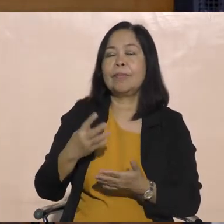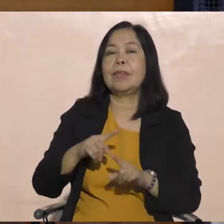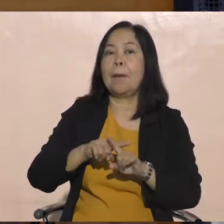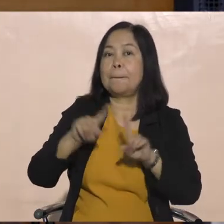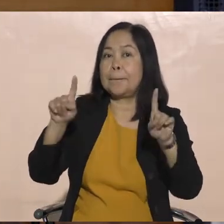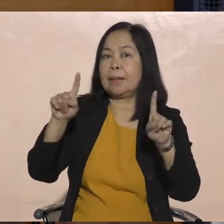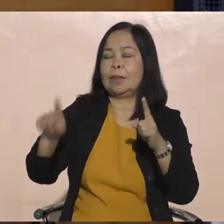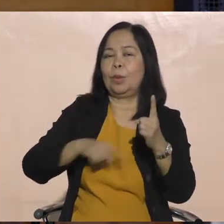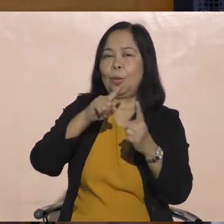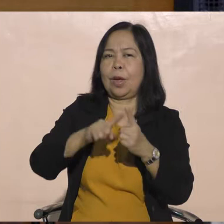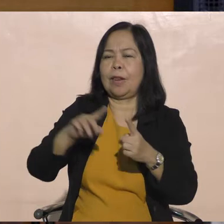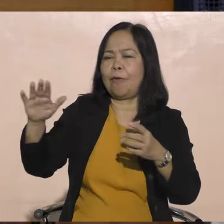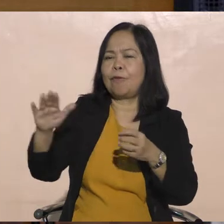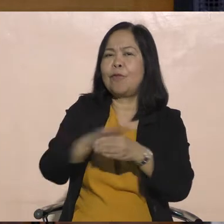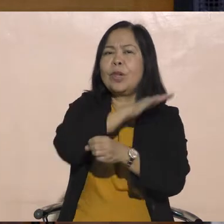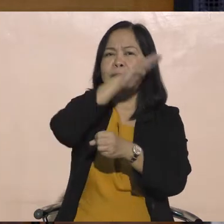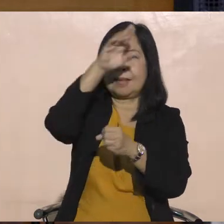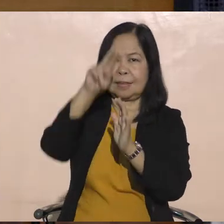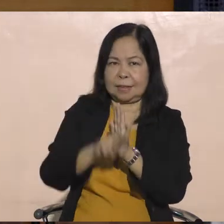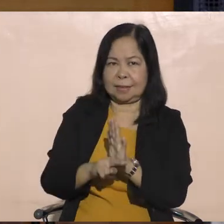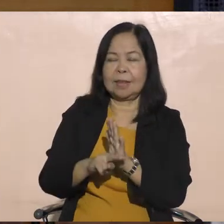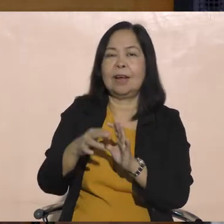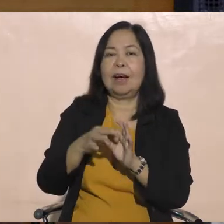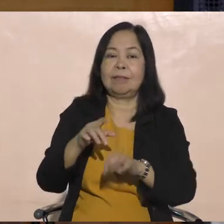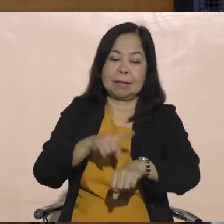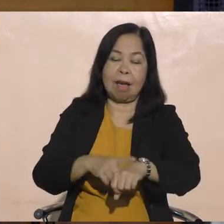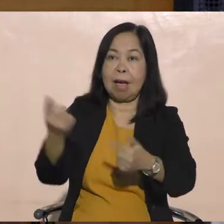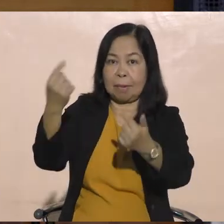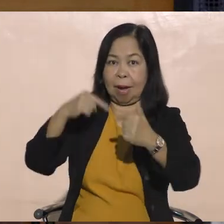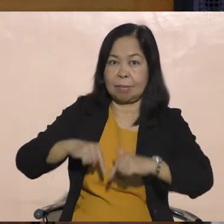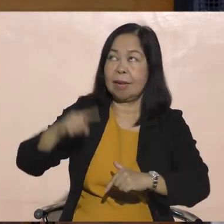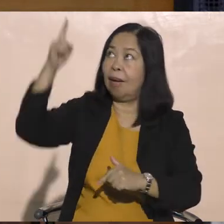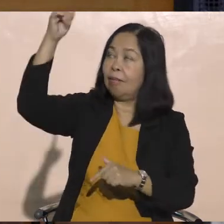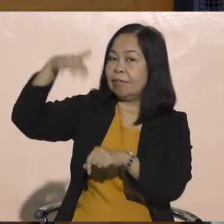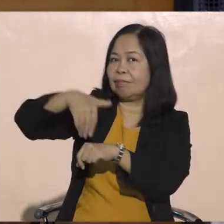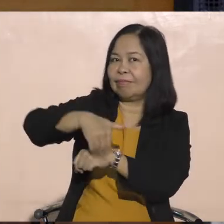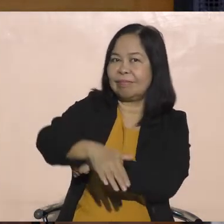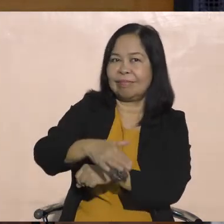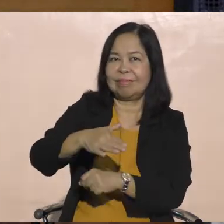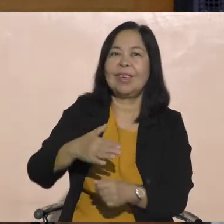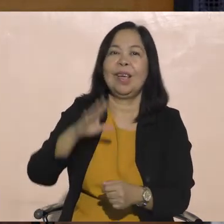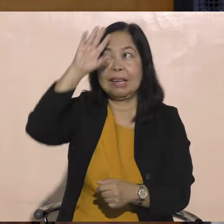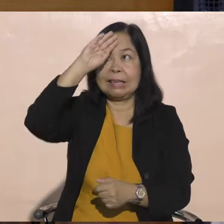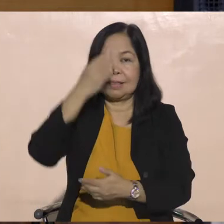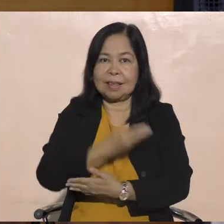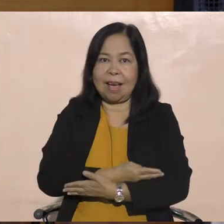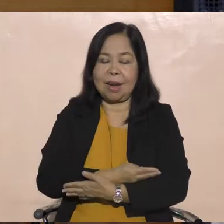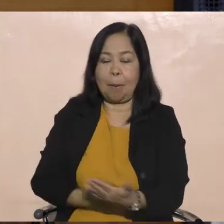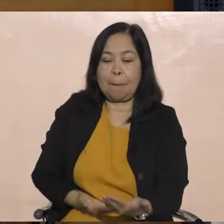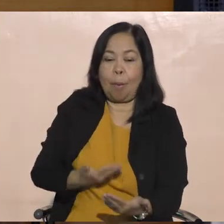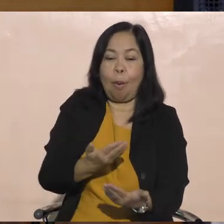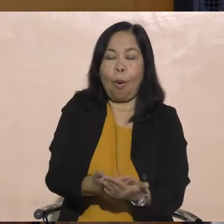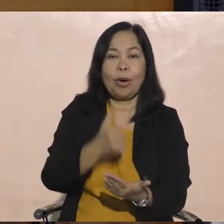the fullness of the time comes, God sent forth His Son, born of a woman, born under the law,